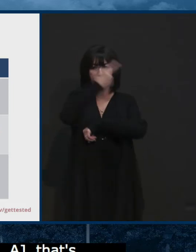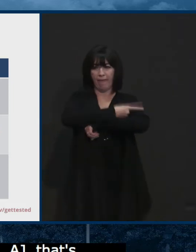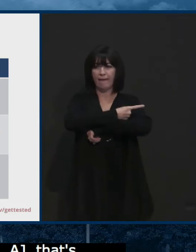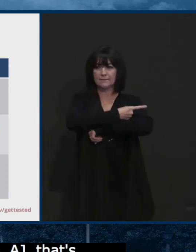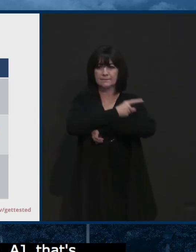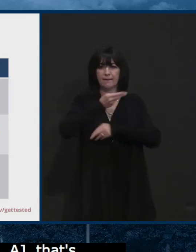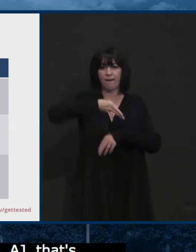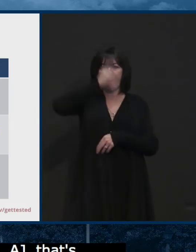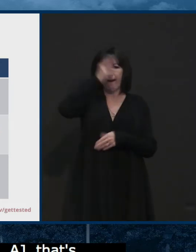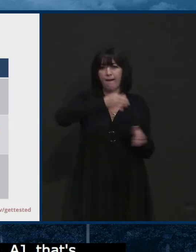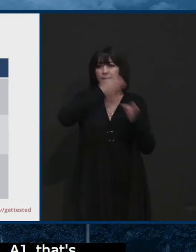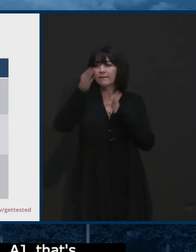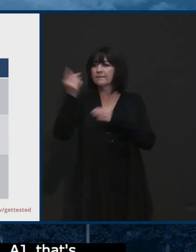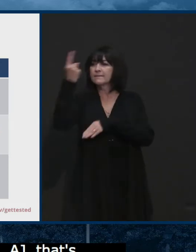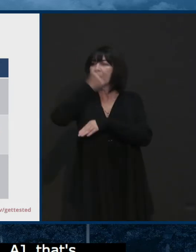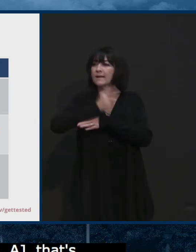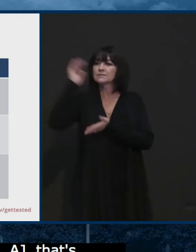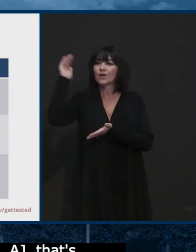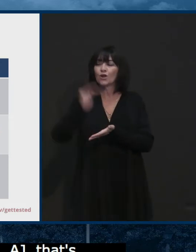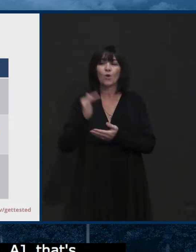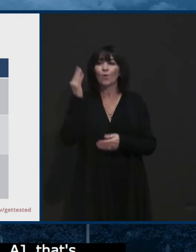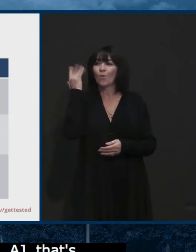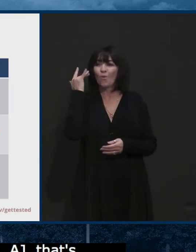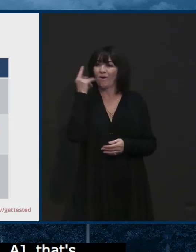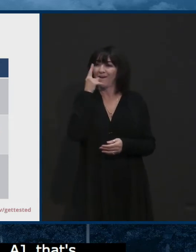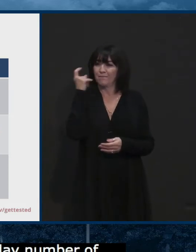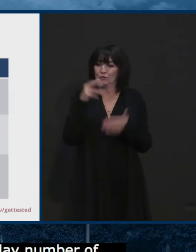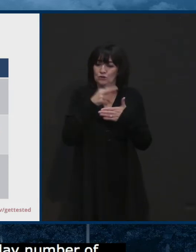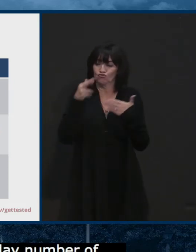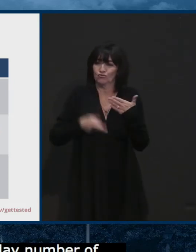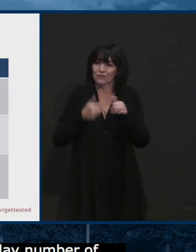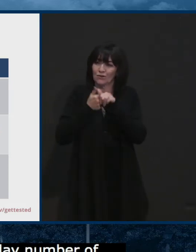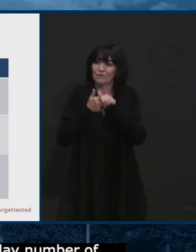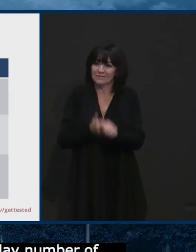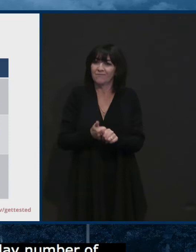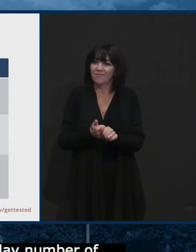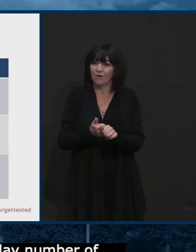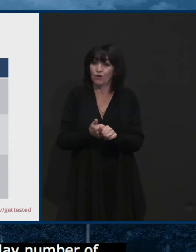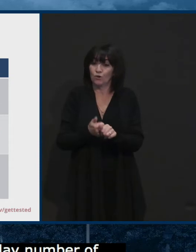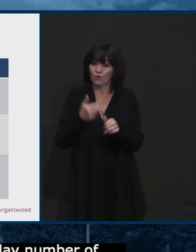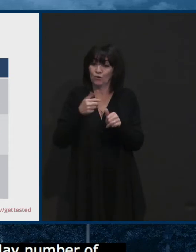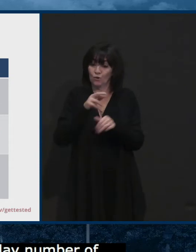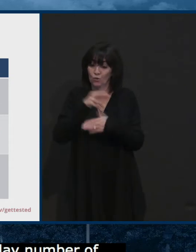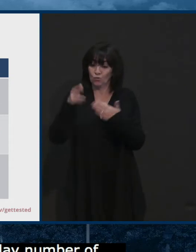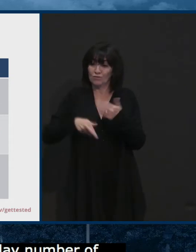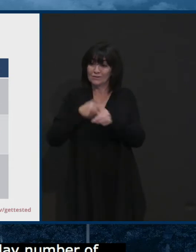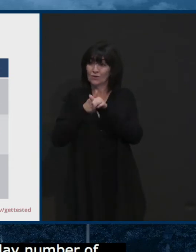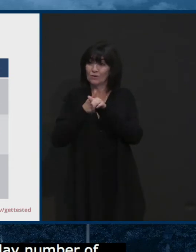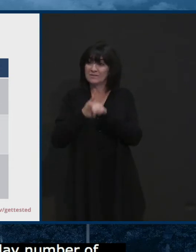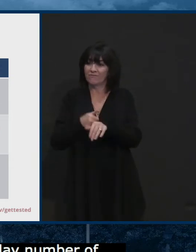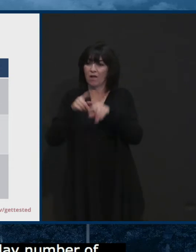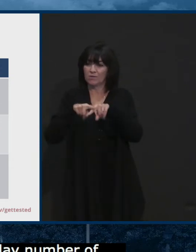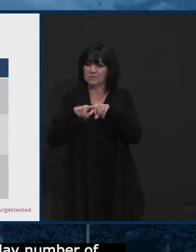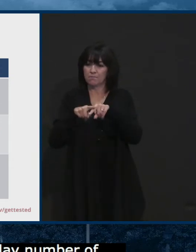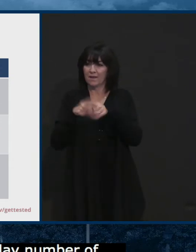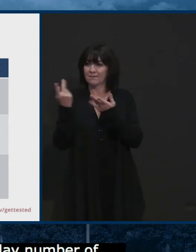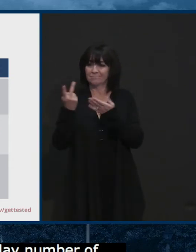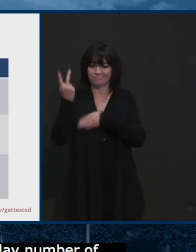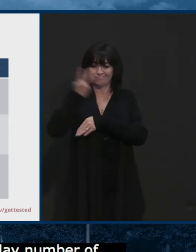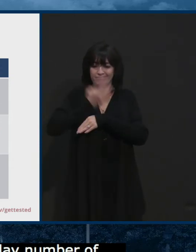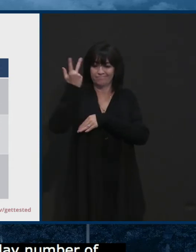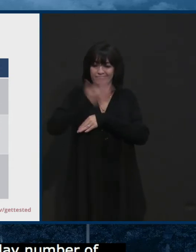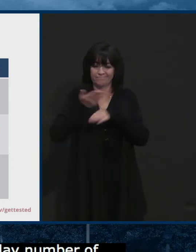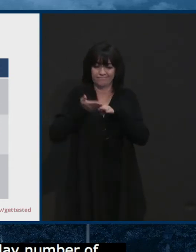cases, right? Because you get big batches of these results. They don't all come in under the same time frame. And